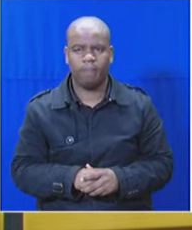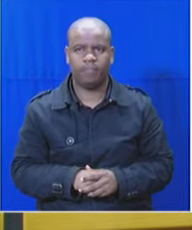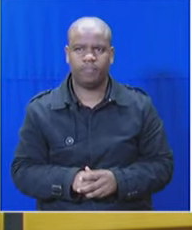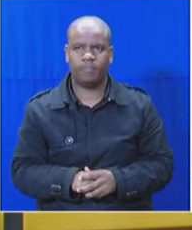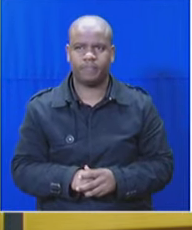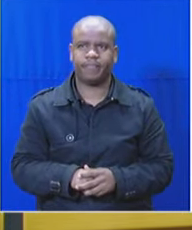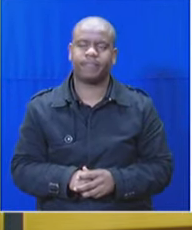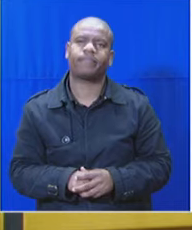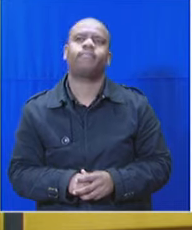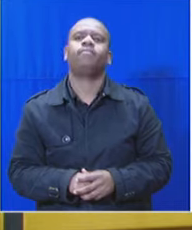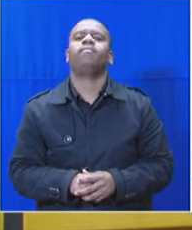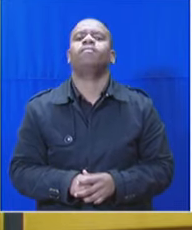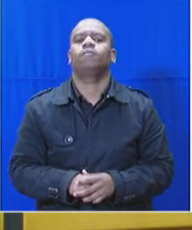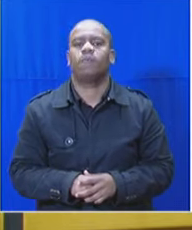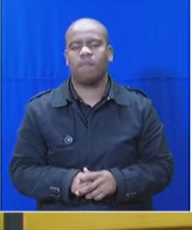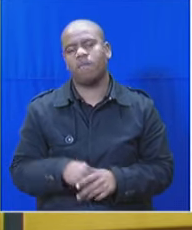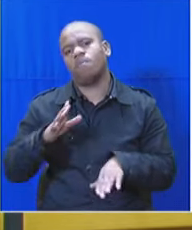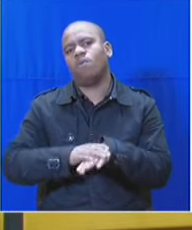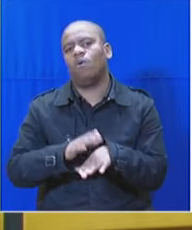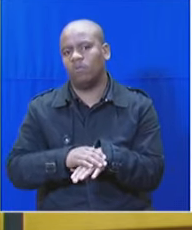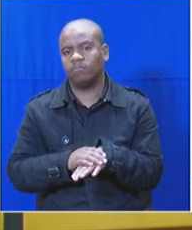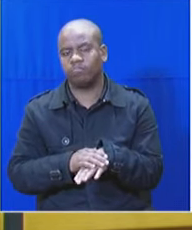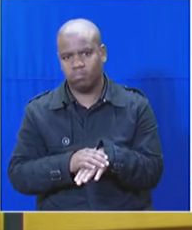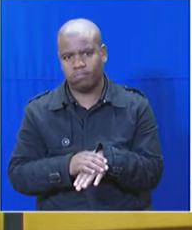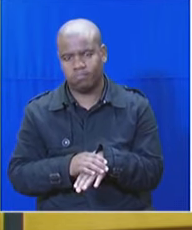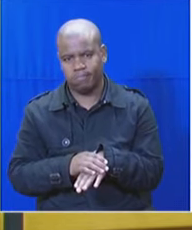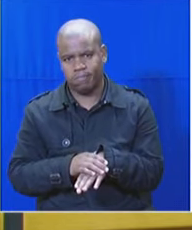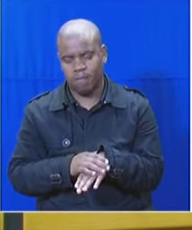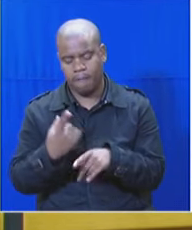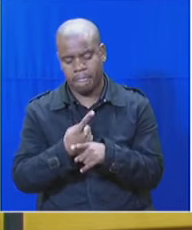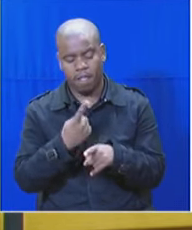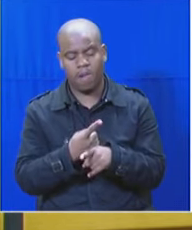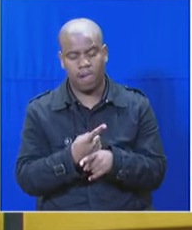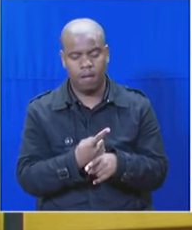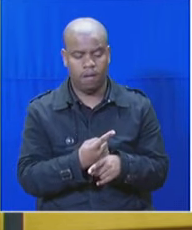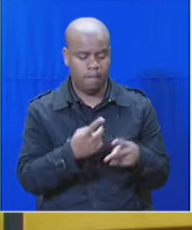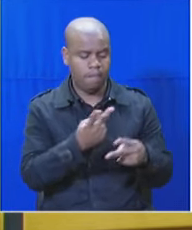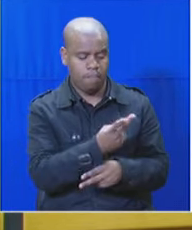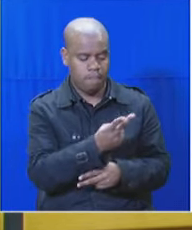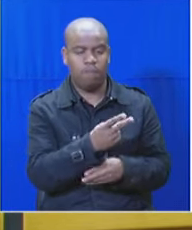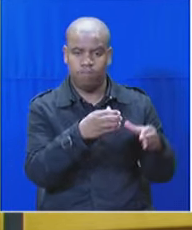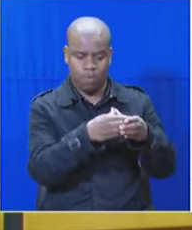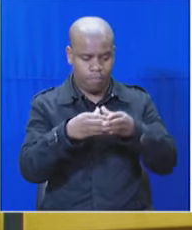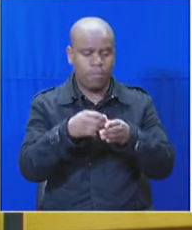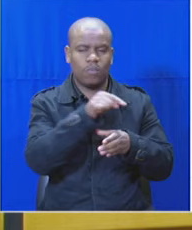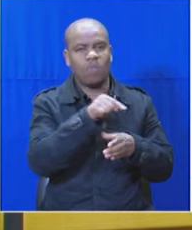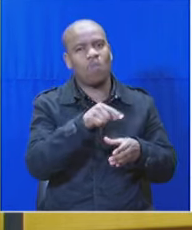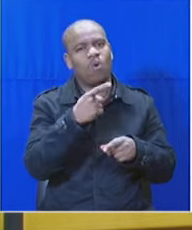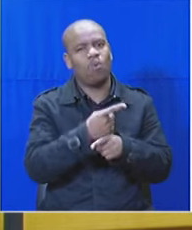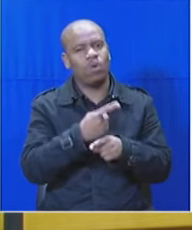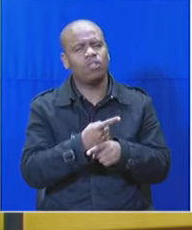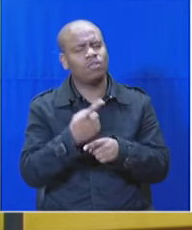The naked, amongst others, also want to highlight the naked and deliberate attempts by both these uneasy bedfellows